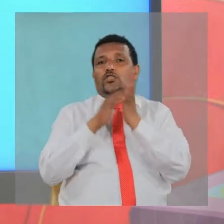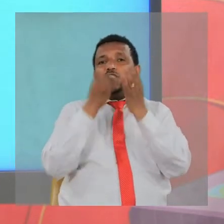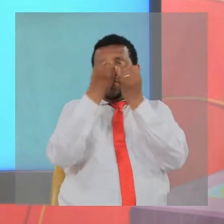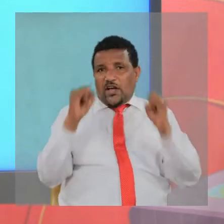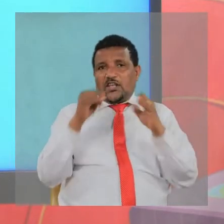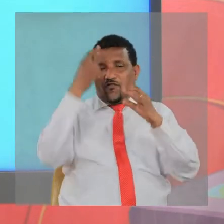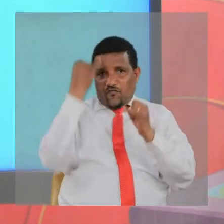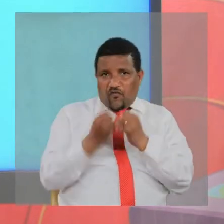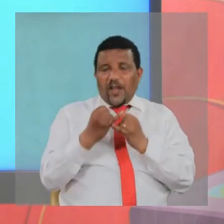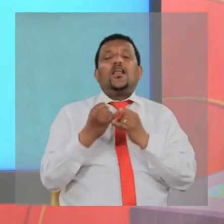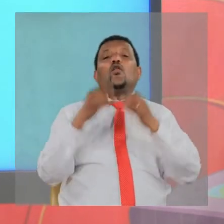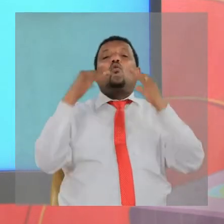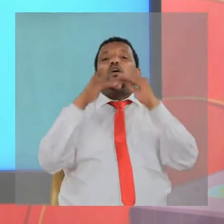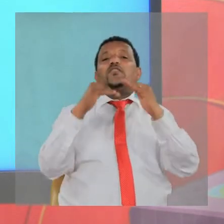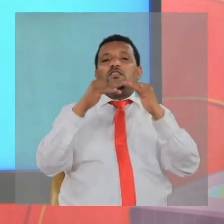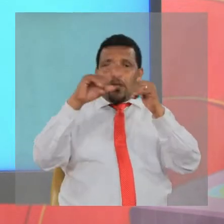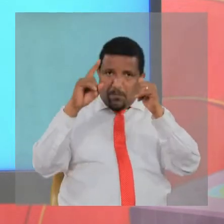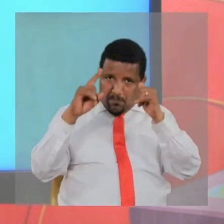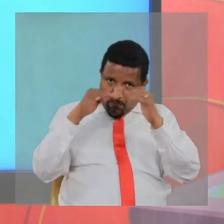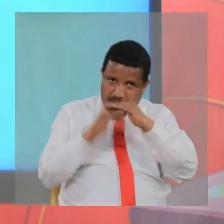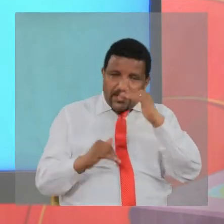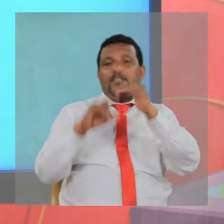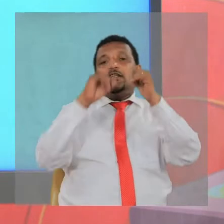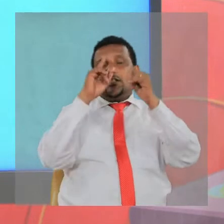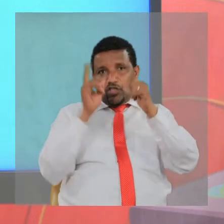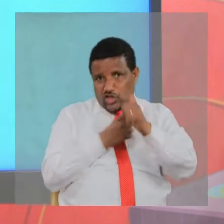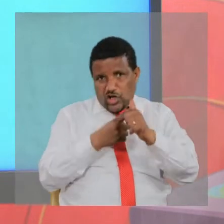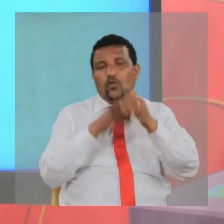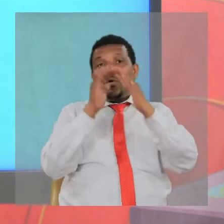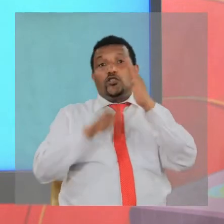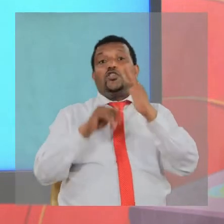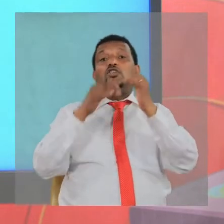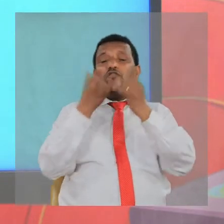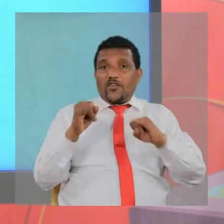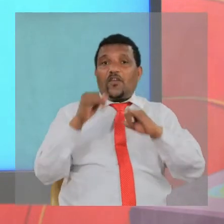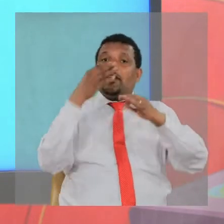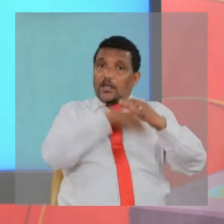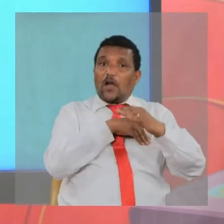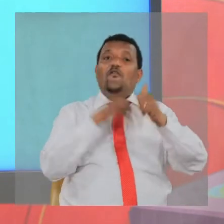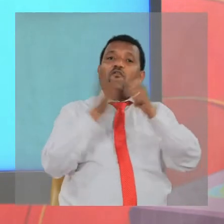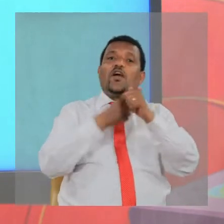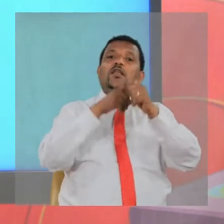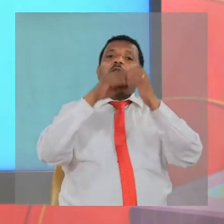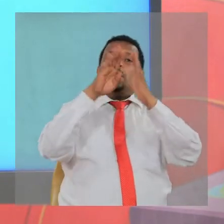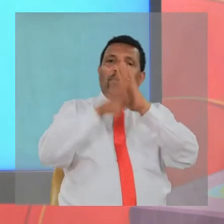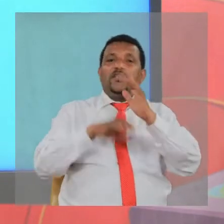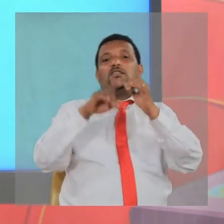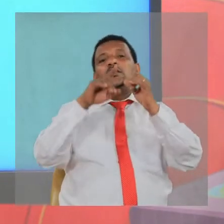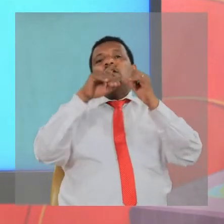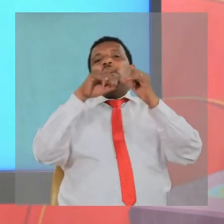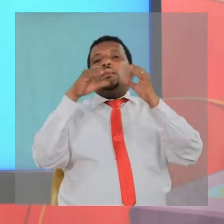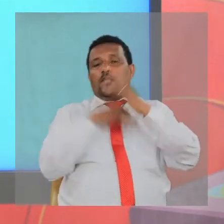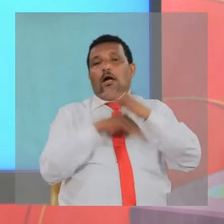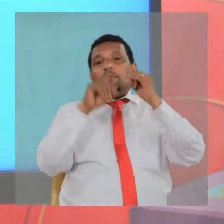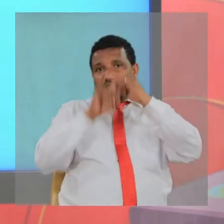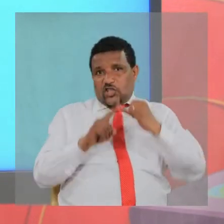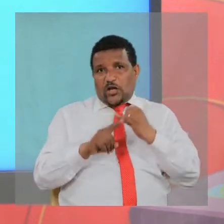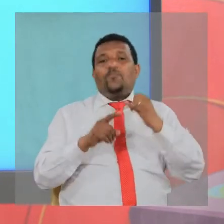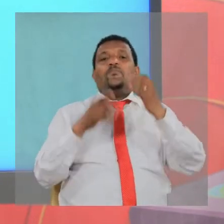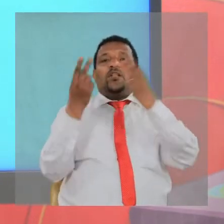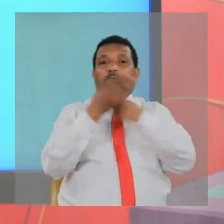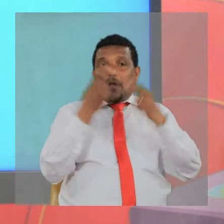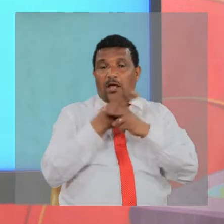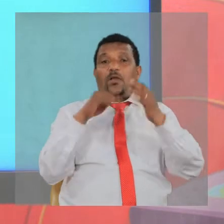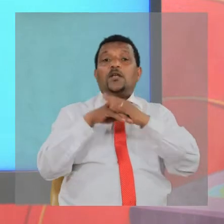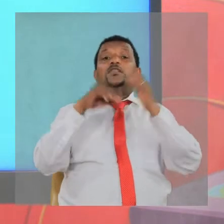quantity minus the initial quantity divided by income final minus income initial multiplied by income final plus income initial